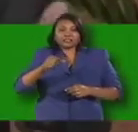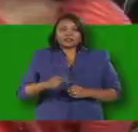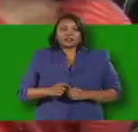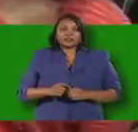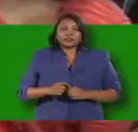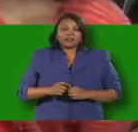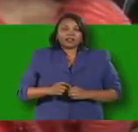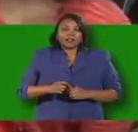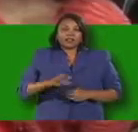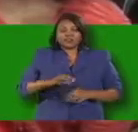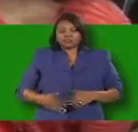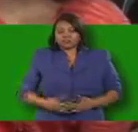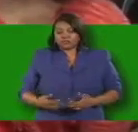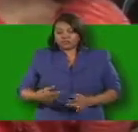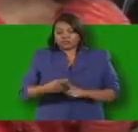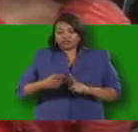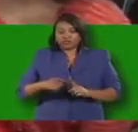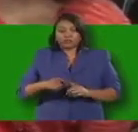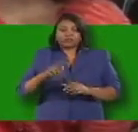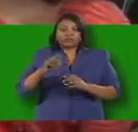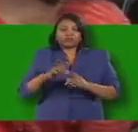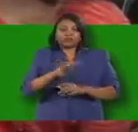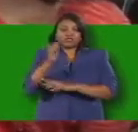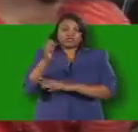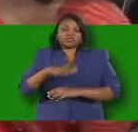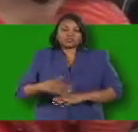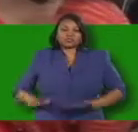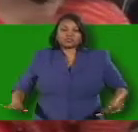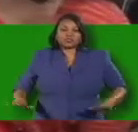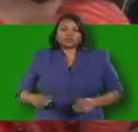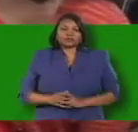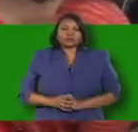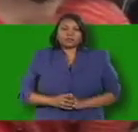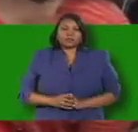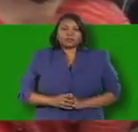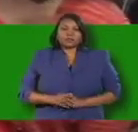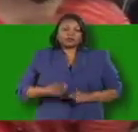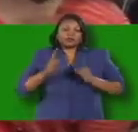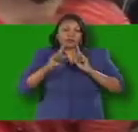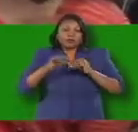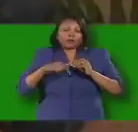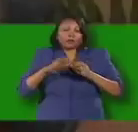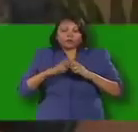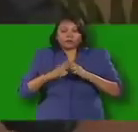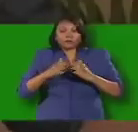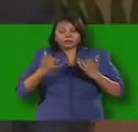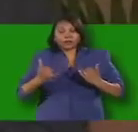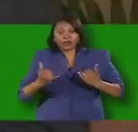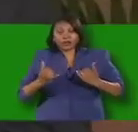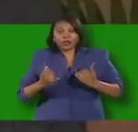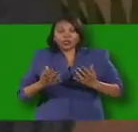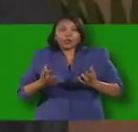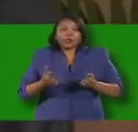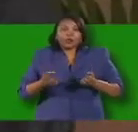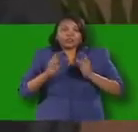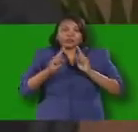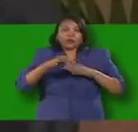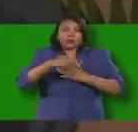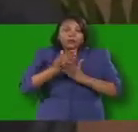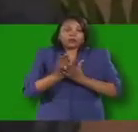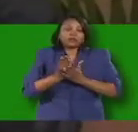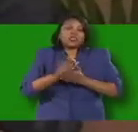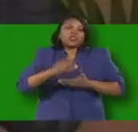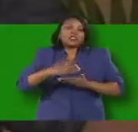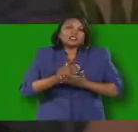from nitrogen sources and so on. So I've spoken about the problems, and let's look at some elements of the